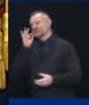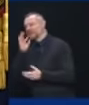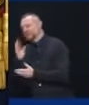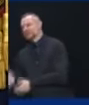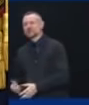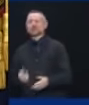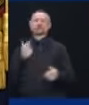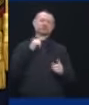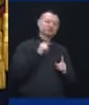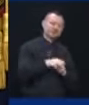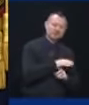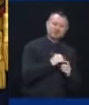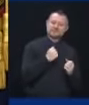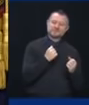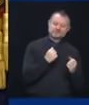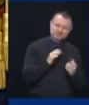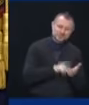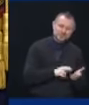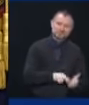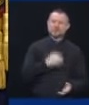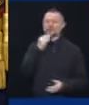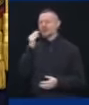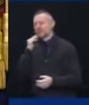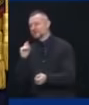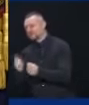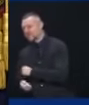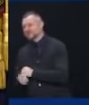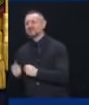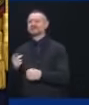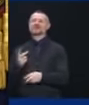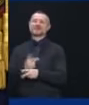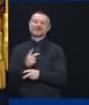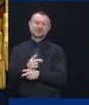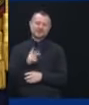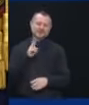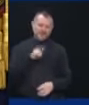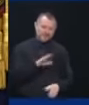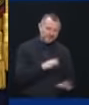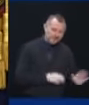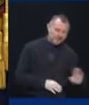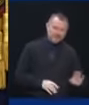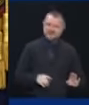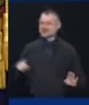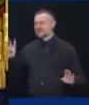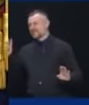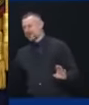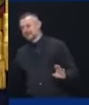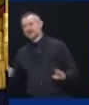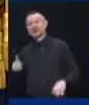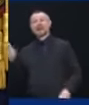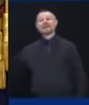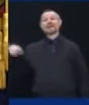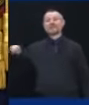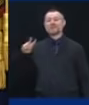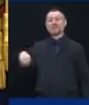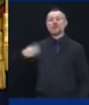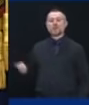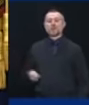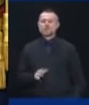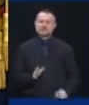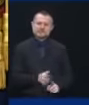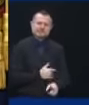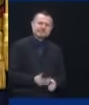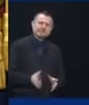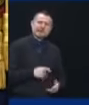economy, nursing home reforms, $2.5 billion versus $7 billion, right? They try to convince me the opposite